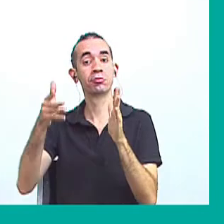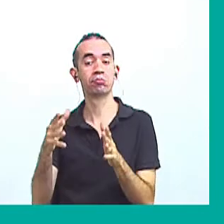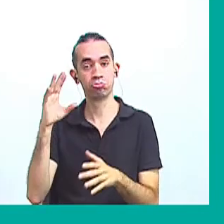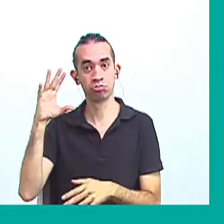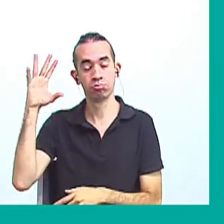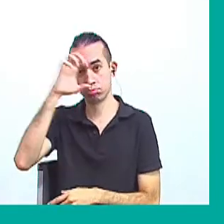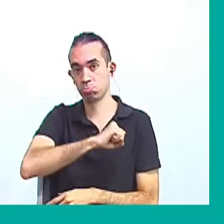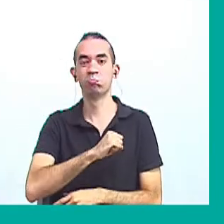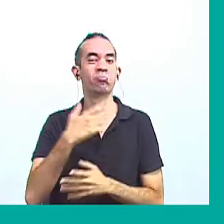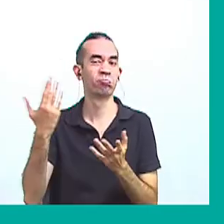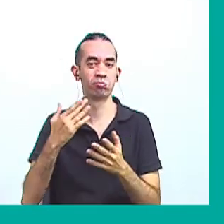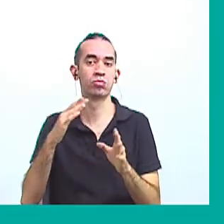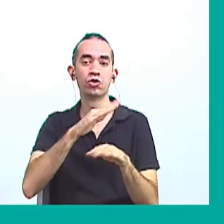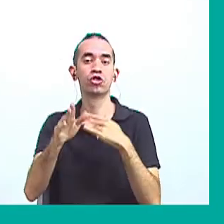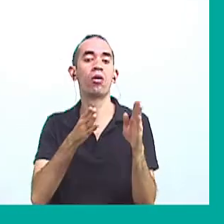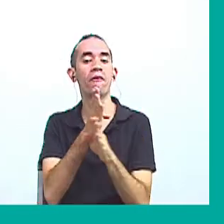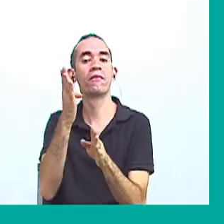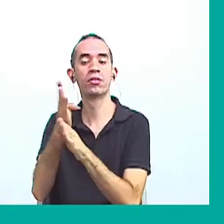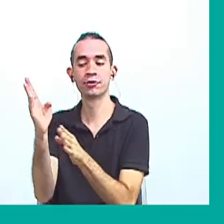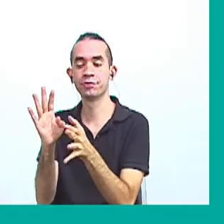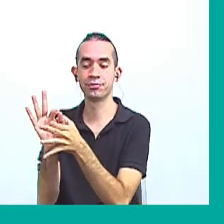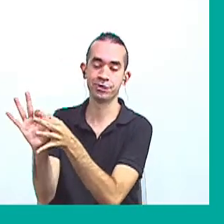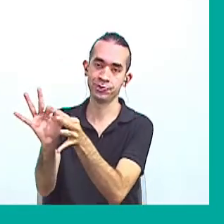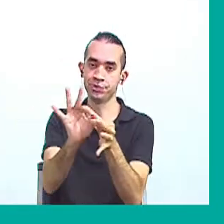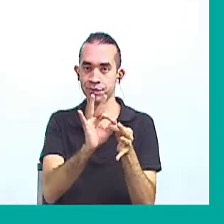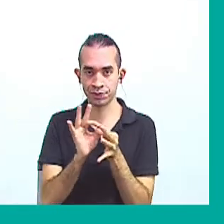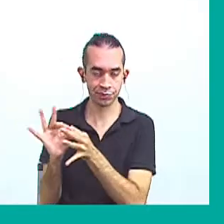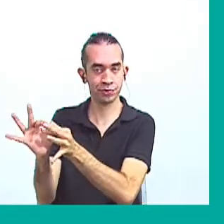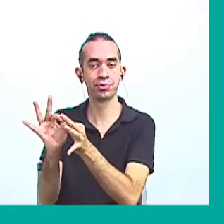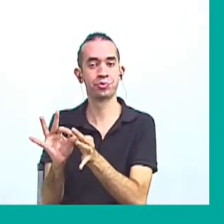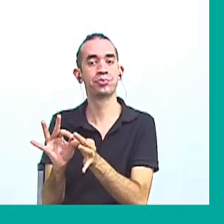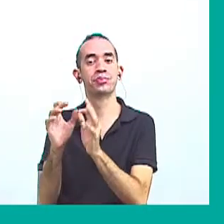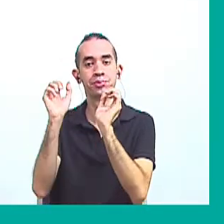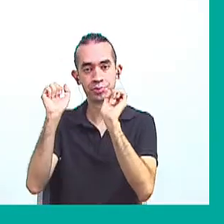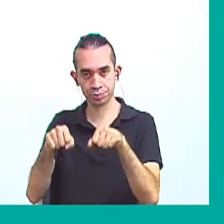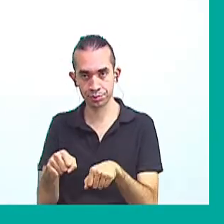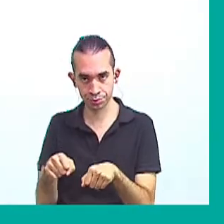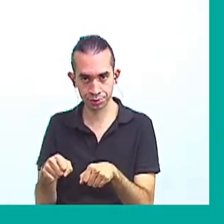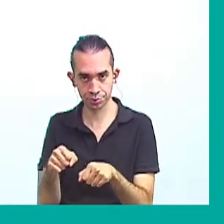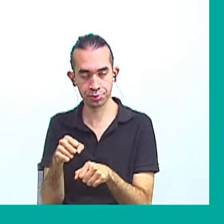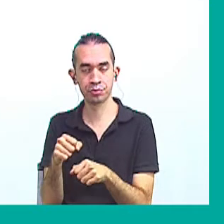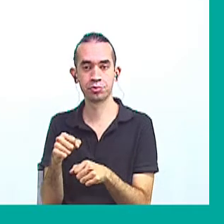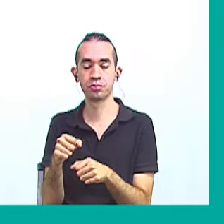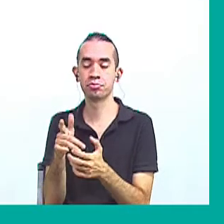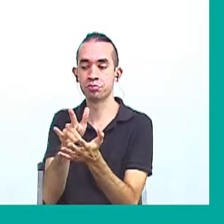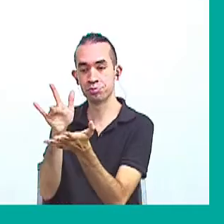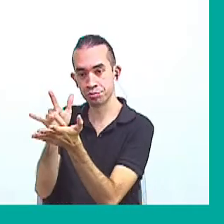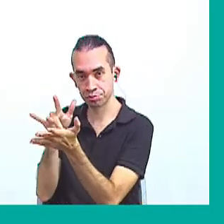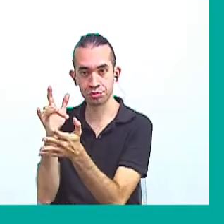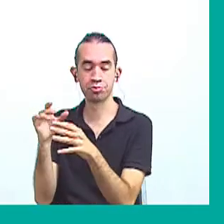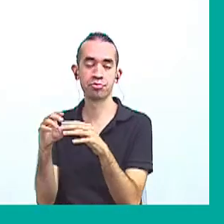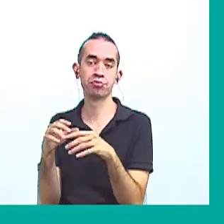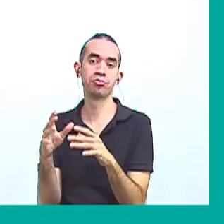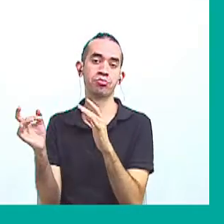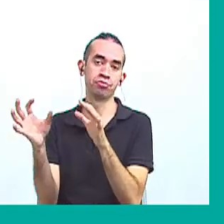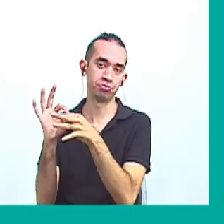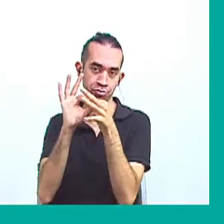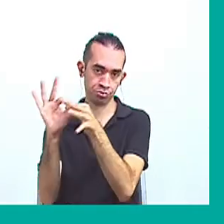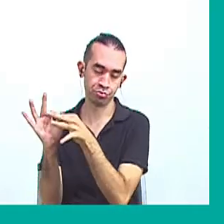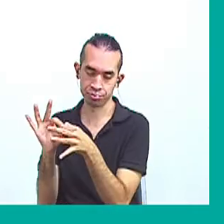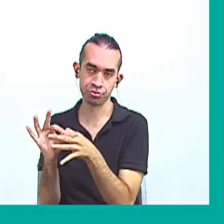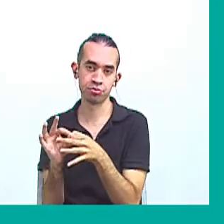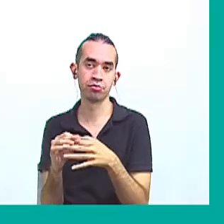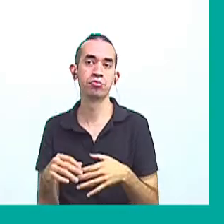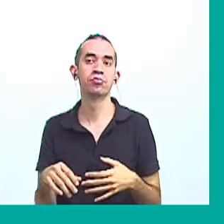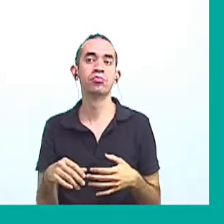the disciplines are interconnected and are able to capitalize on those connections. According to